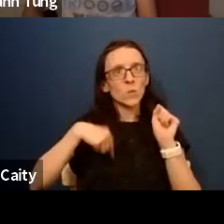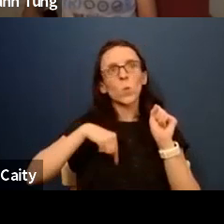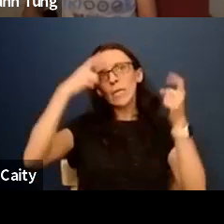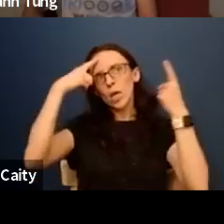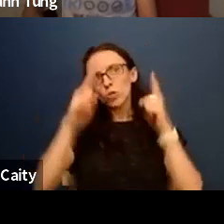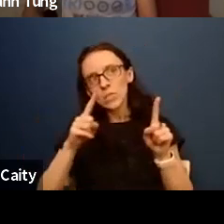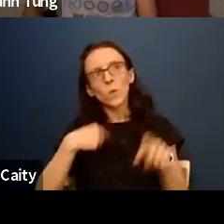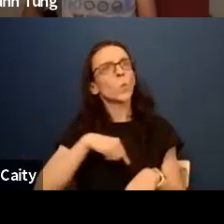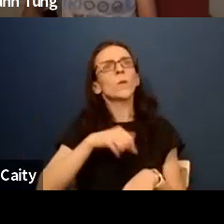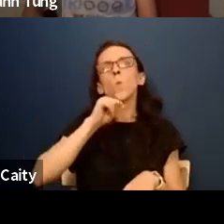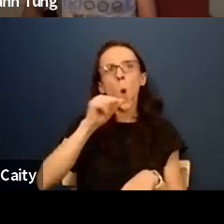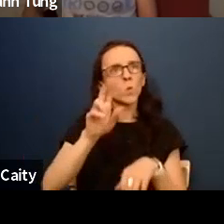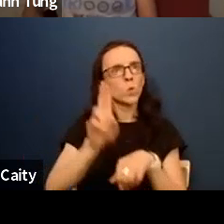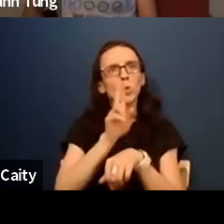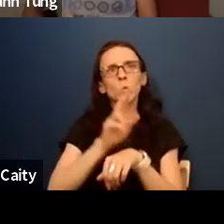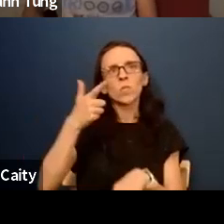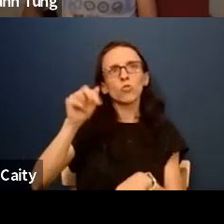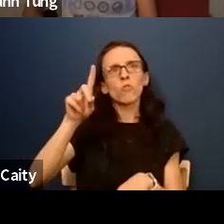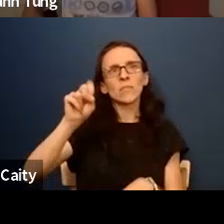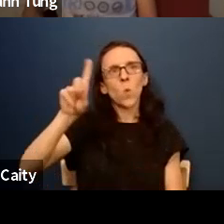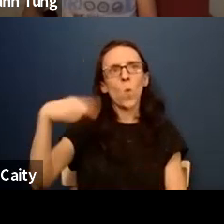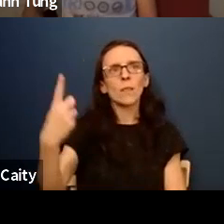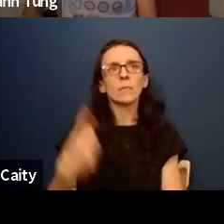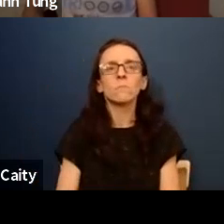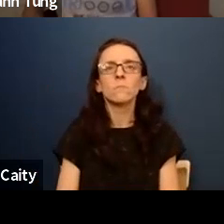not use grades alone?